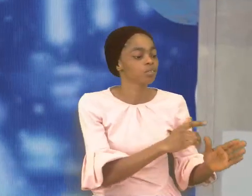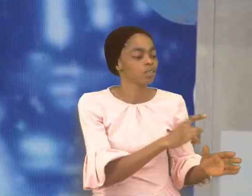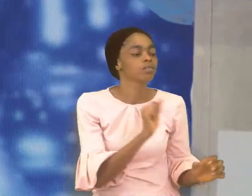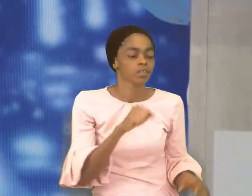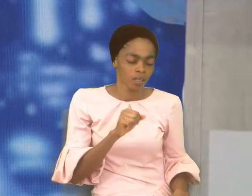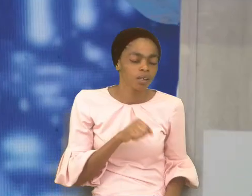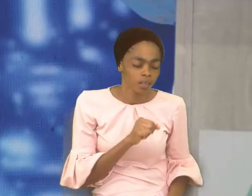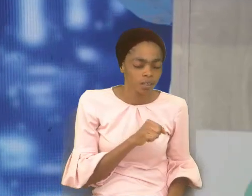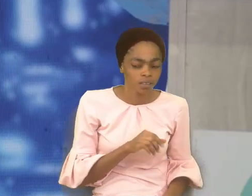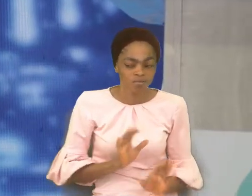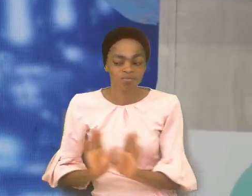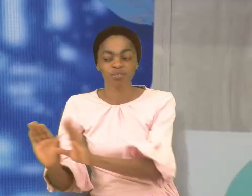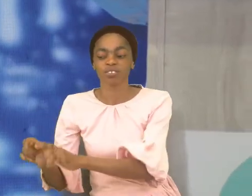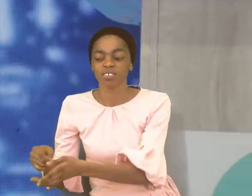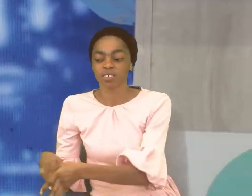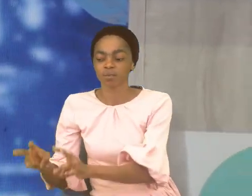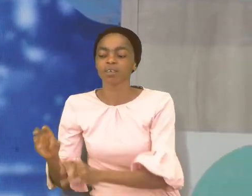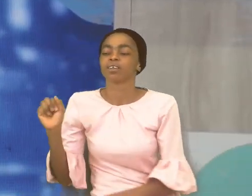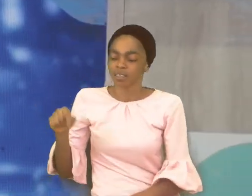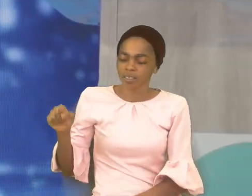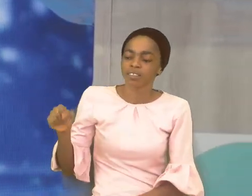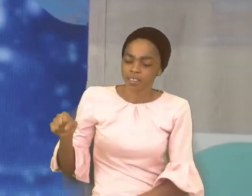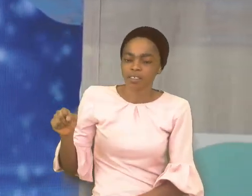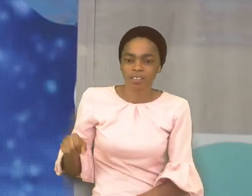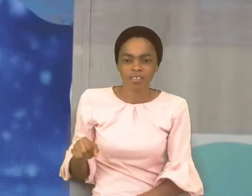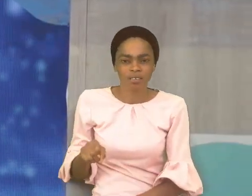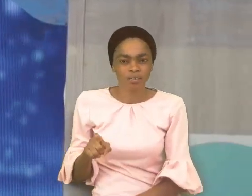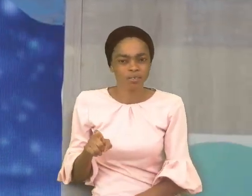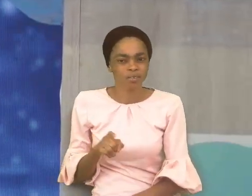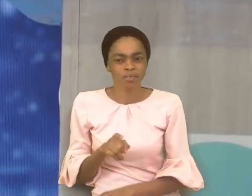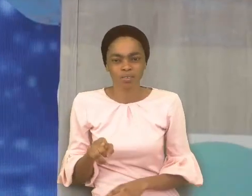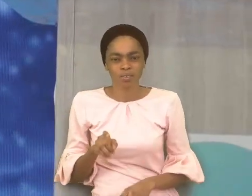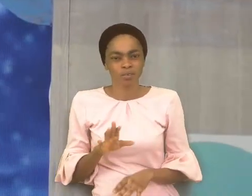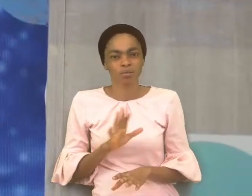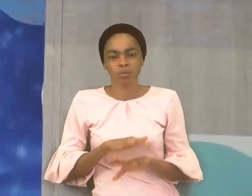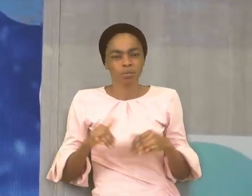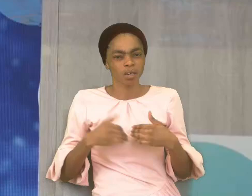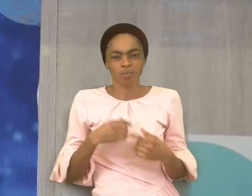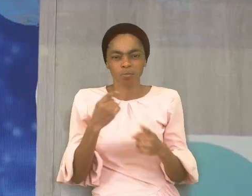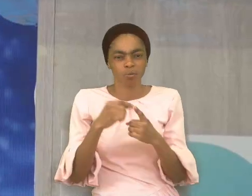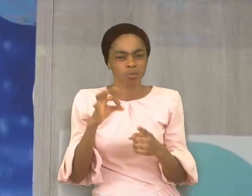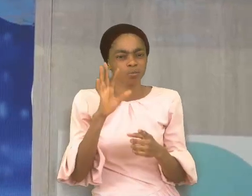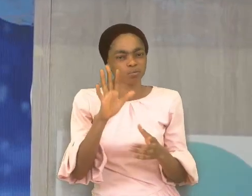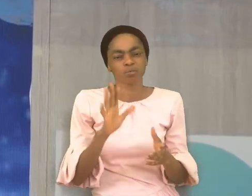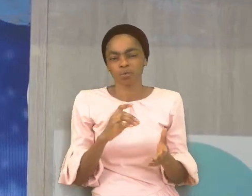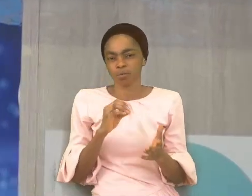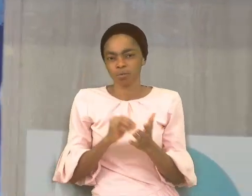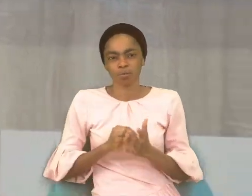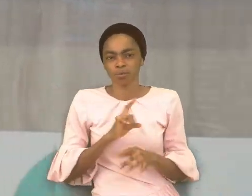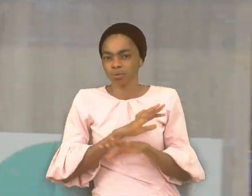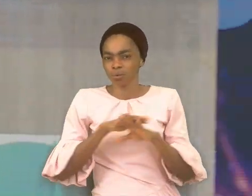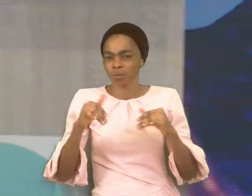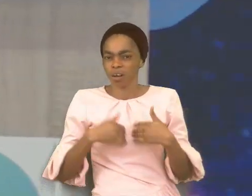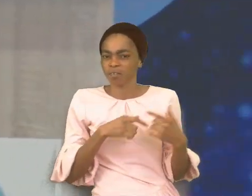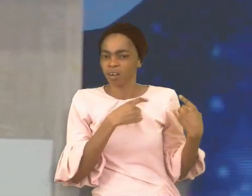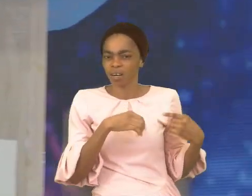no mind of your own. And you have no heart of your own. And you don't have any confidence in